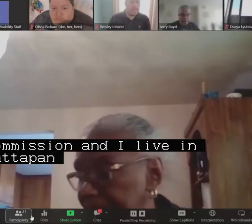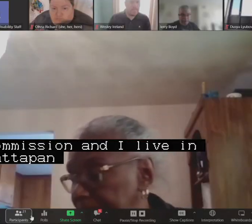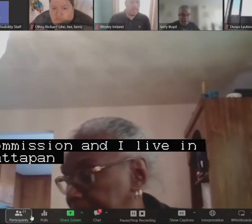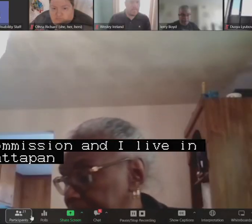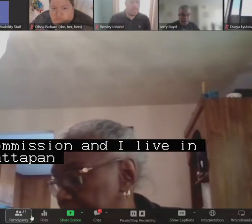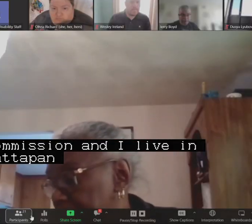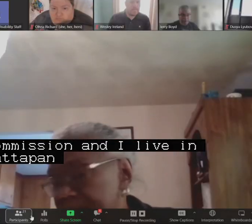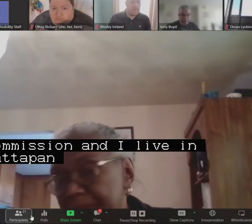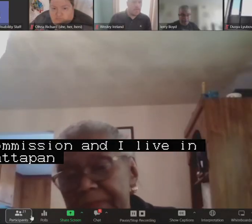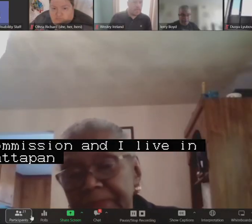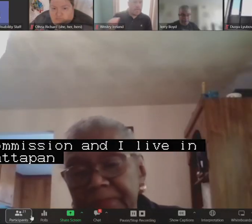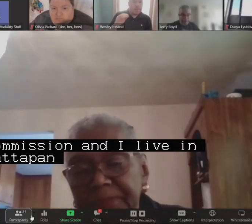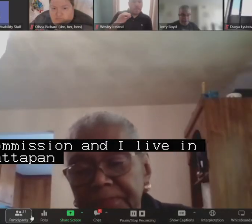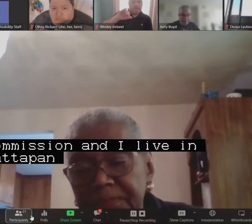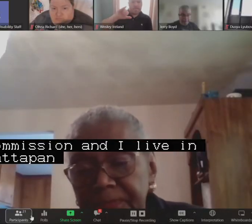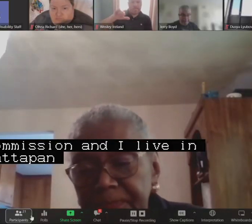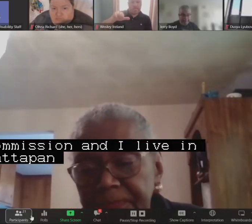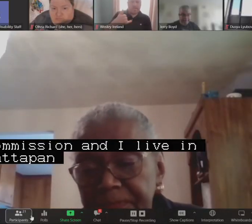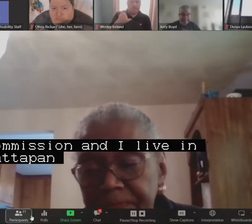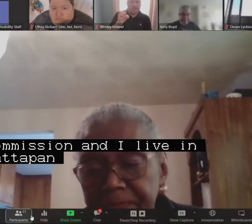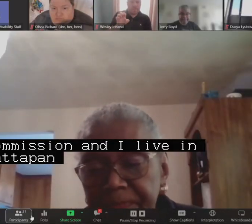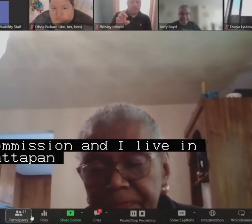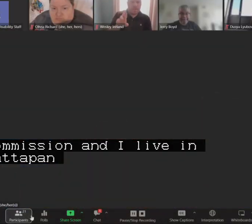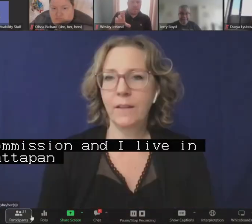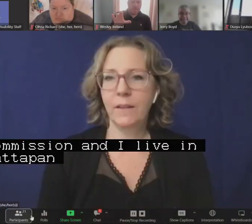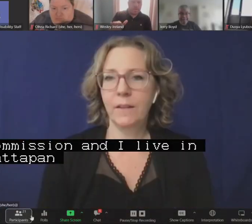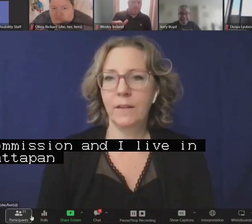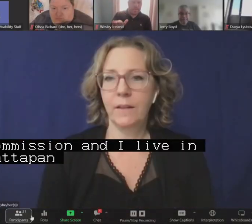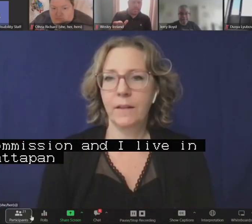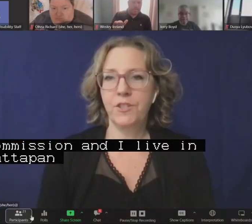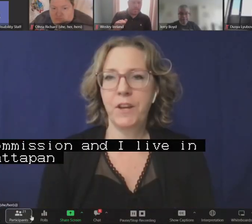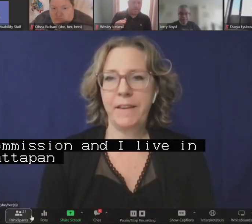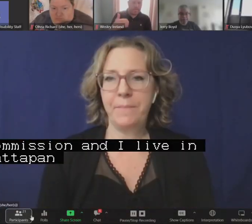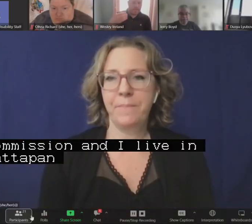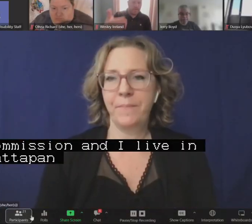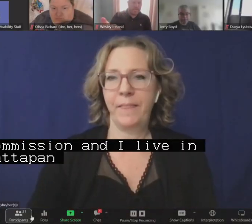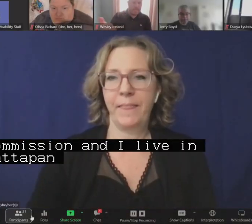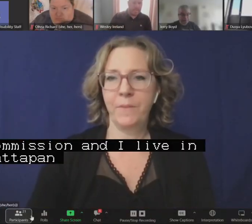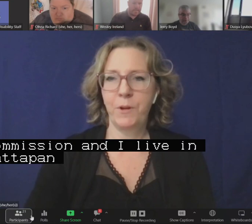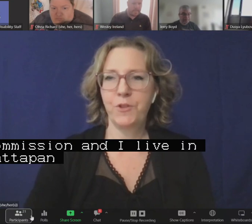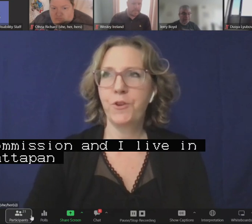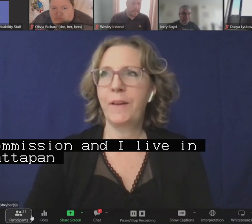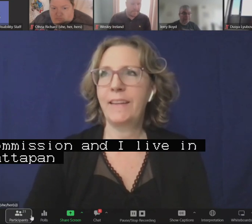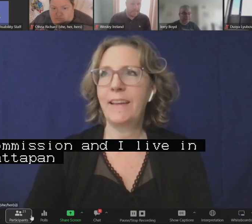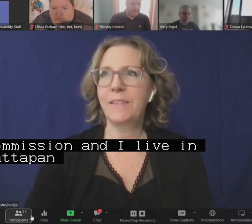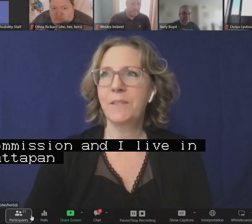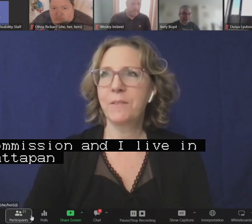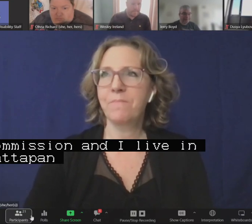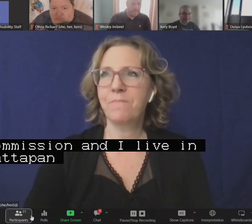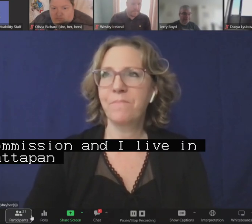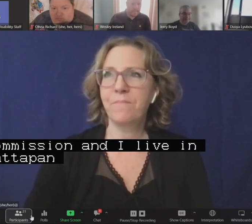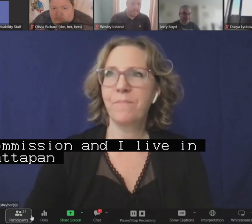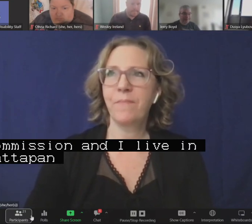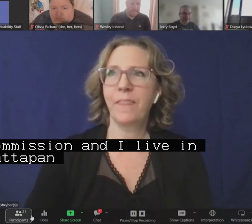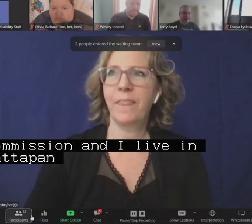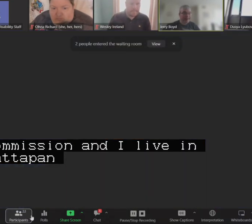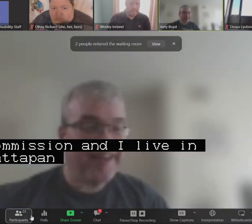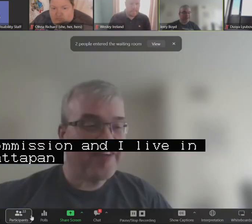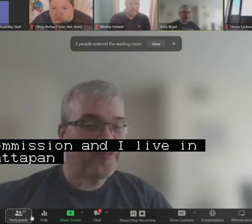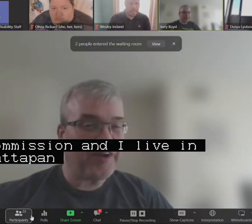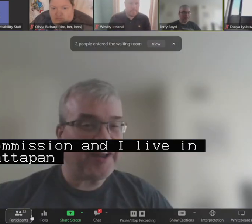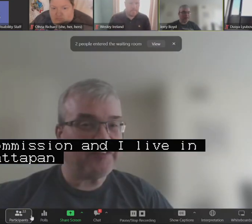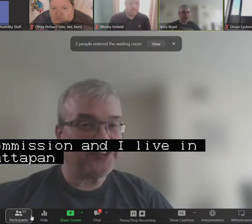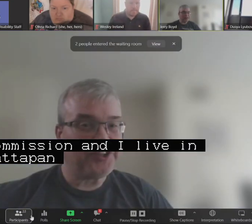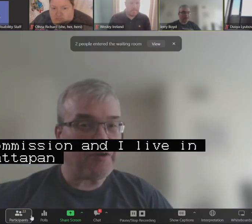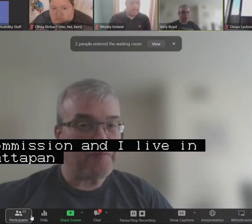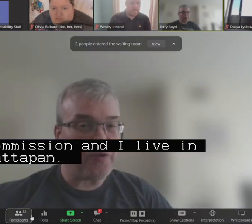Thank you. Jerry, Why don't you go ahead next? Hi,